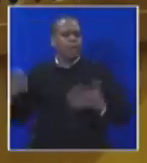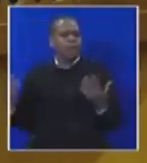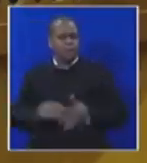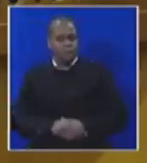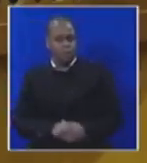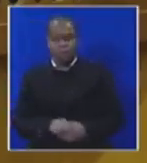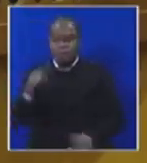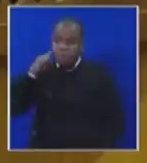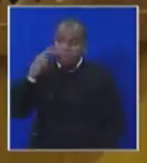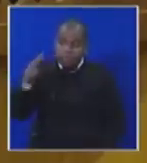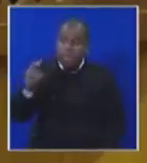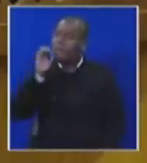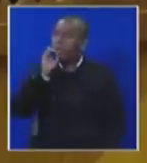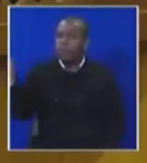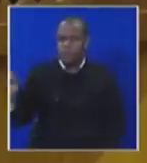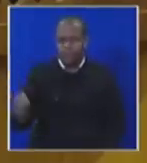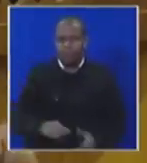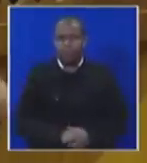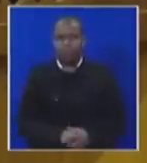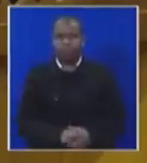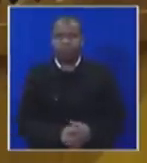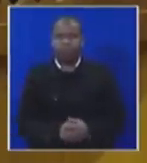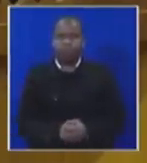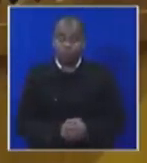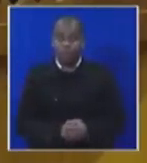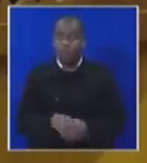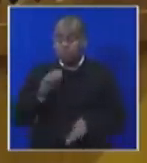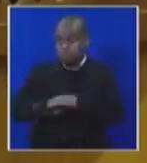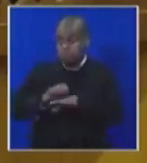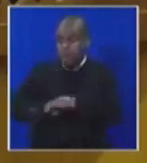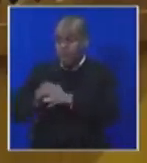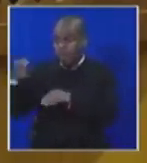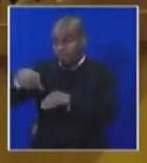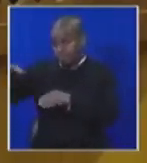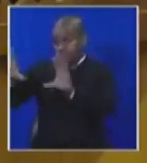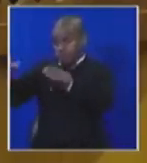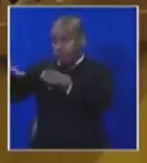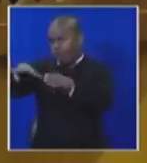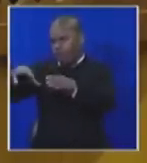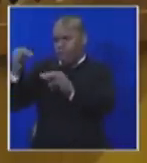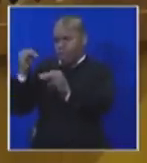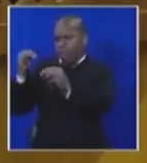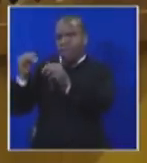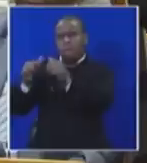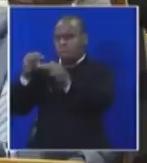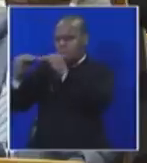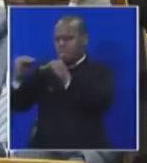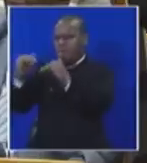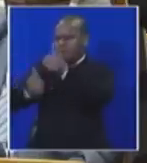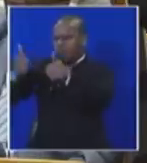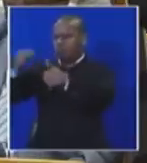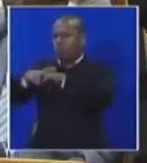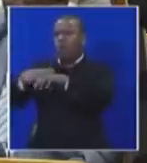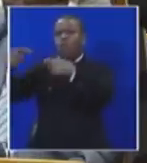The President's lack of example and leadership has led to factional chaos and management ineptitude at all levels